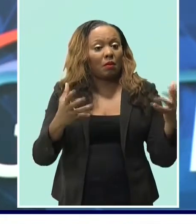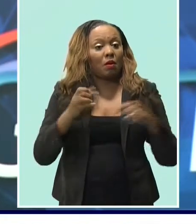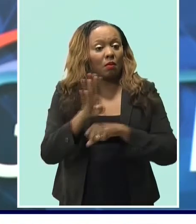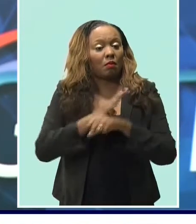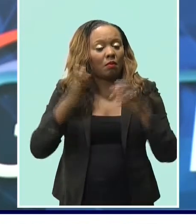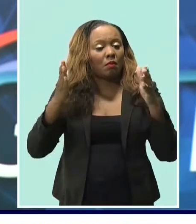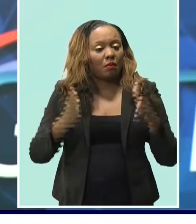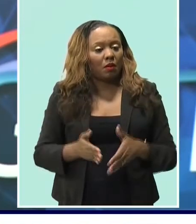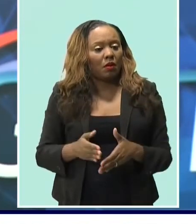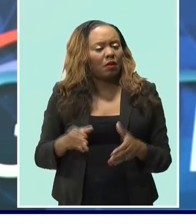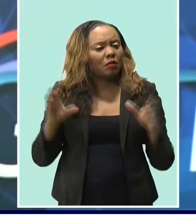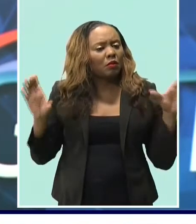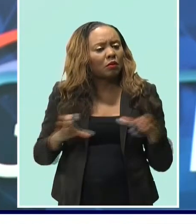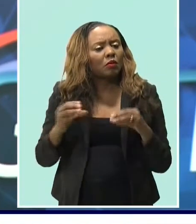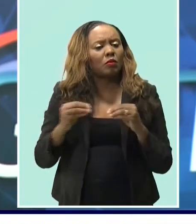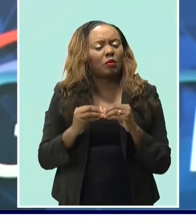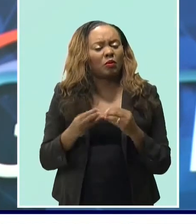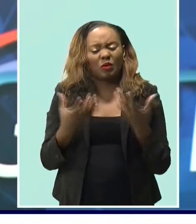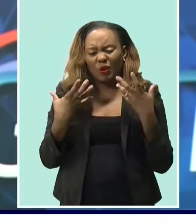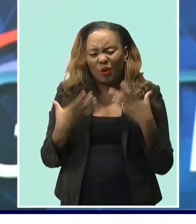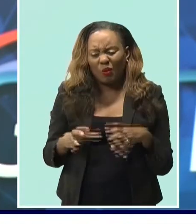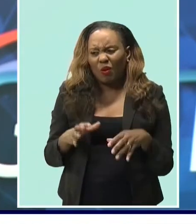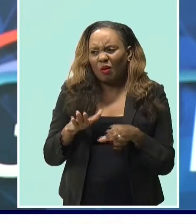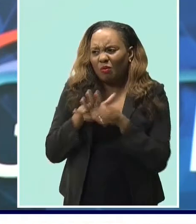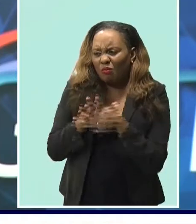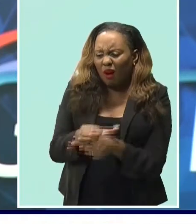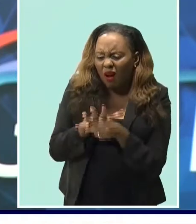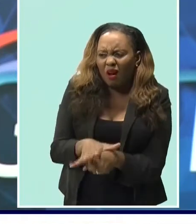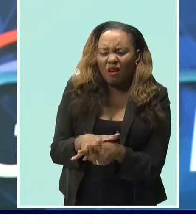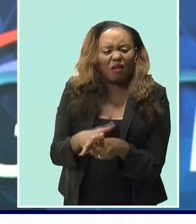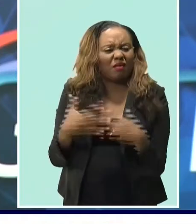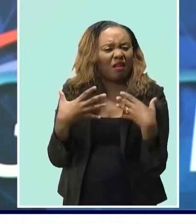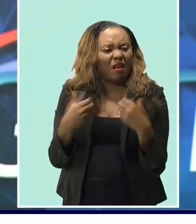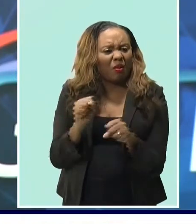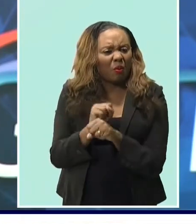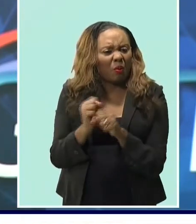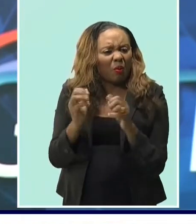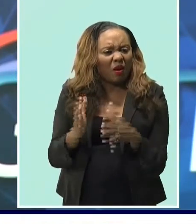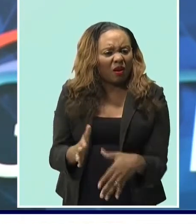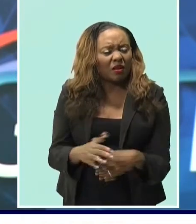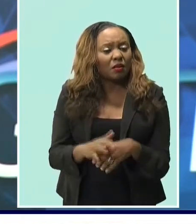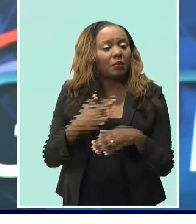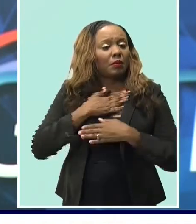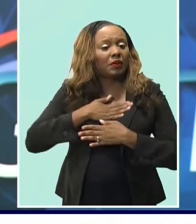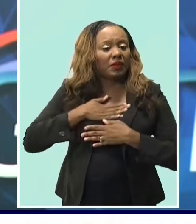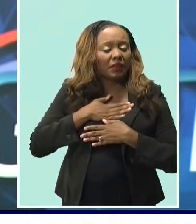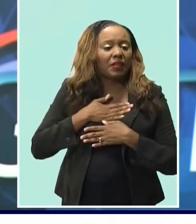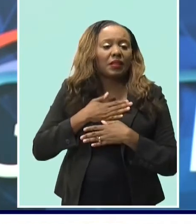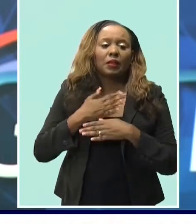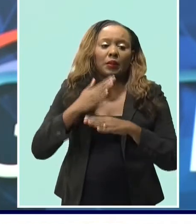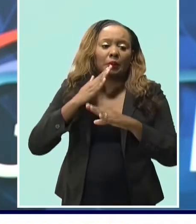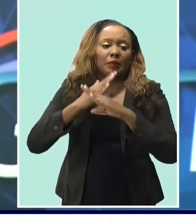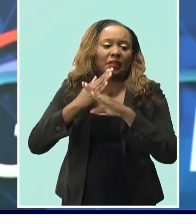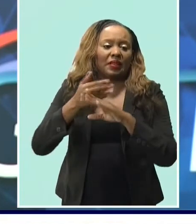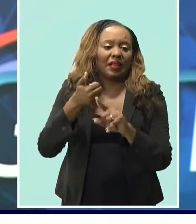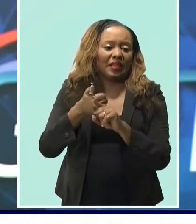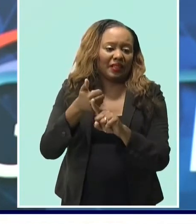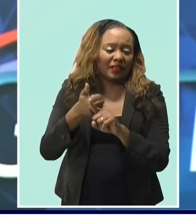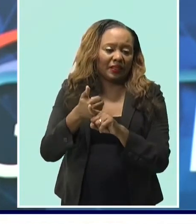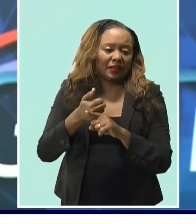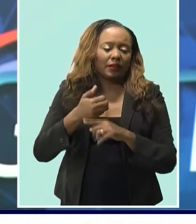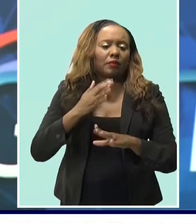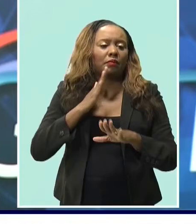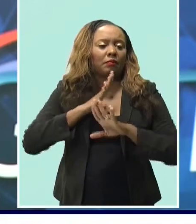their part so they don't put additional pressure on healthcare workers by taking the necessary steps to protect themselves from